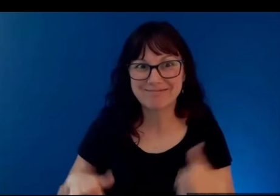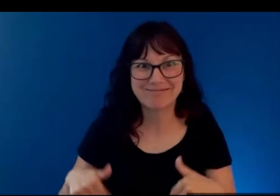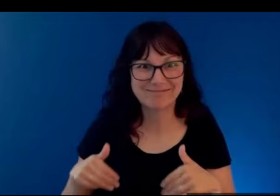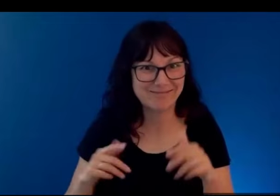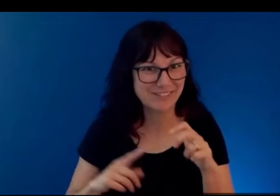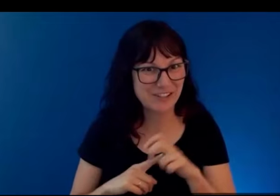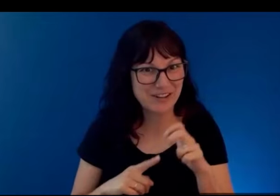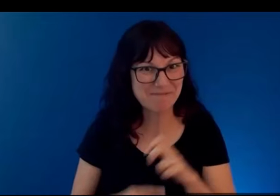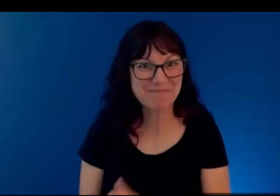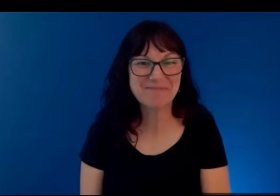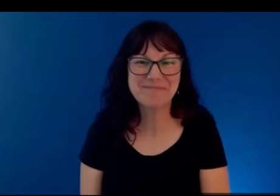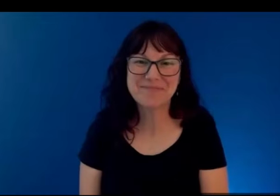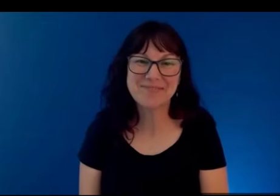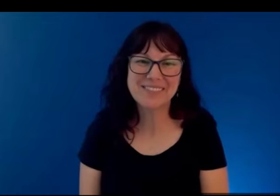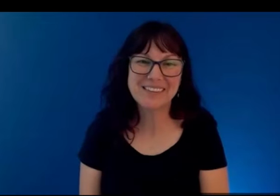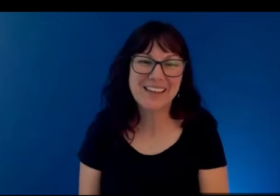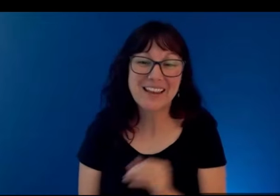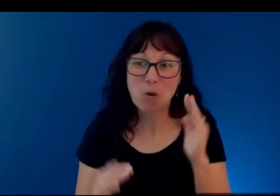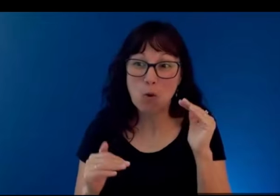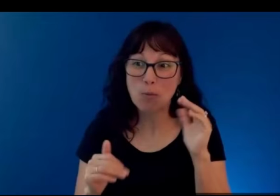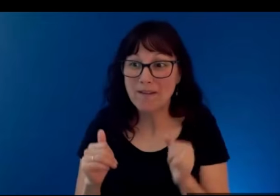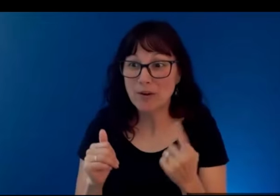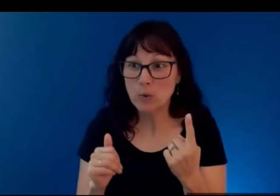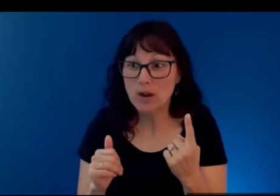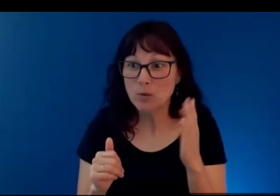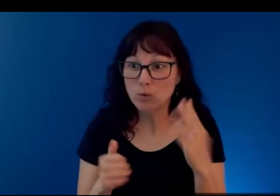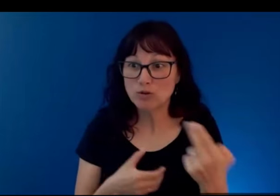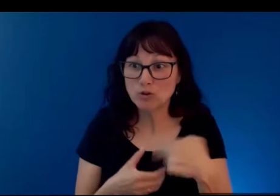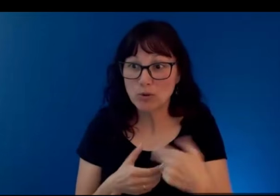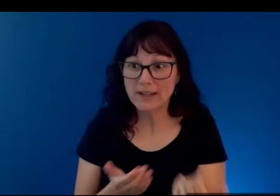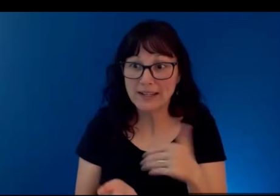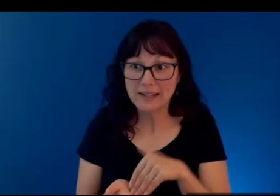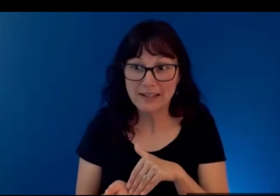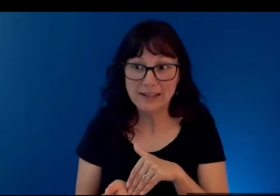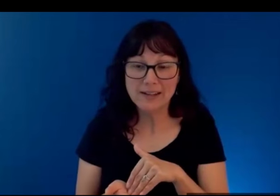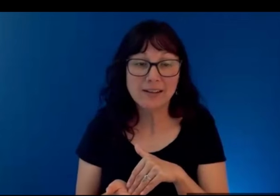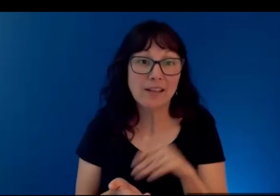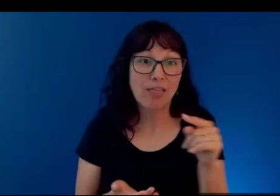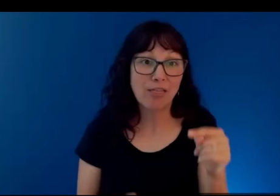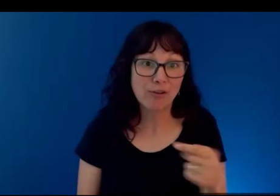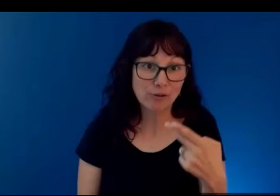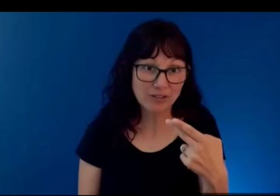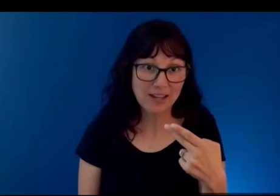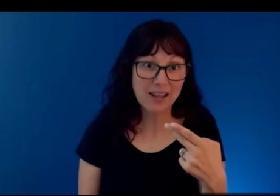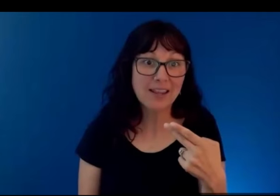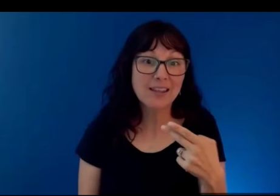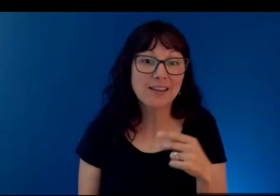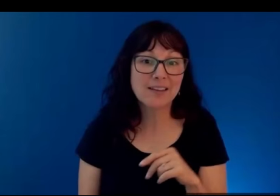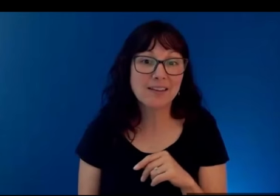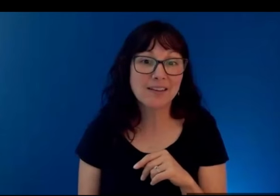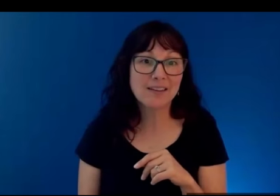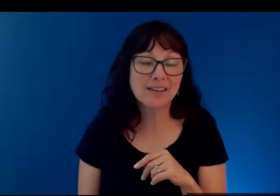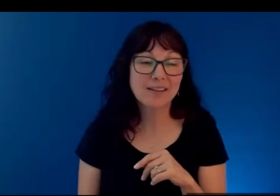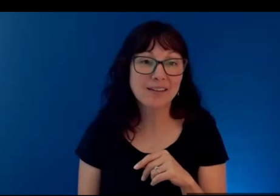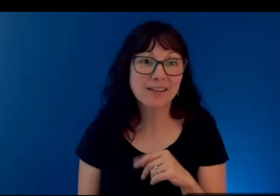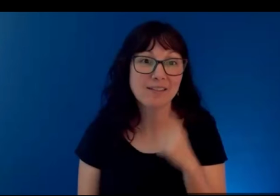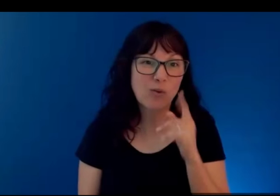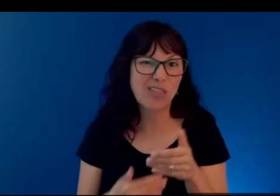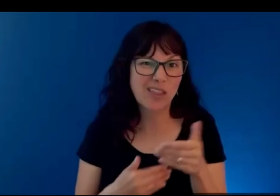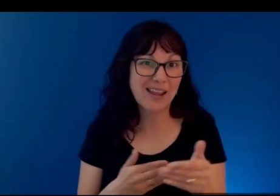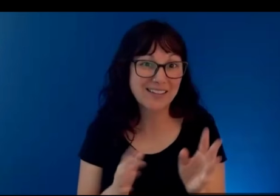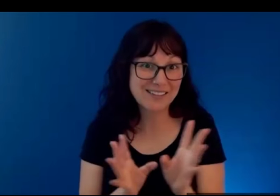fantastic. And hopefully everybody will join us again on Thursday for the